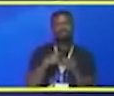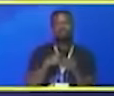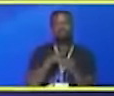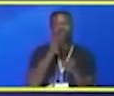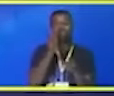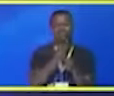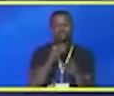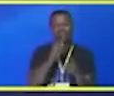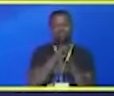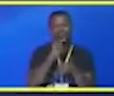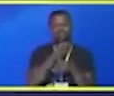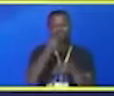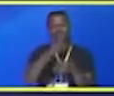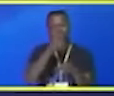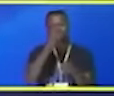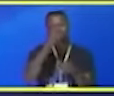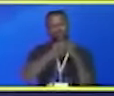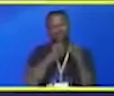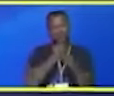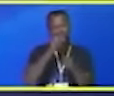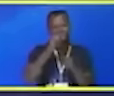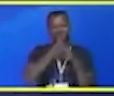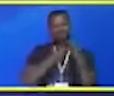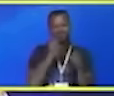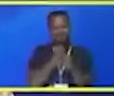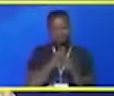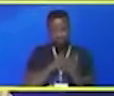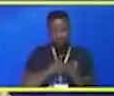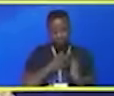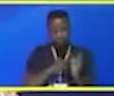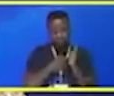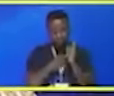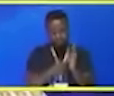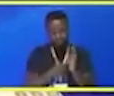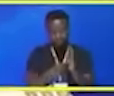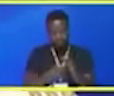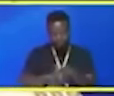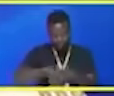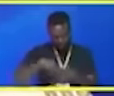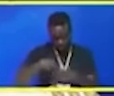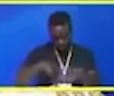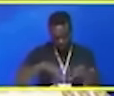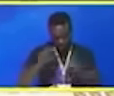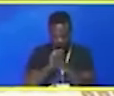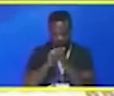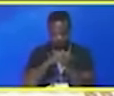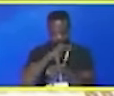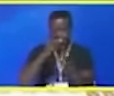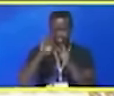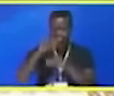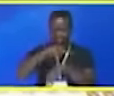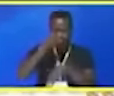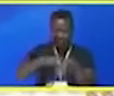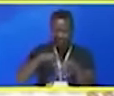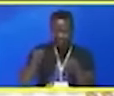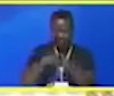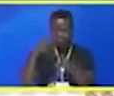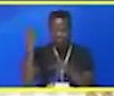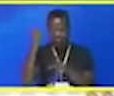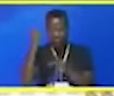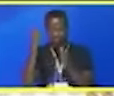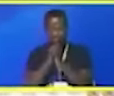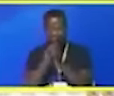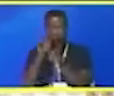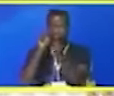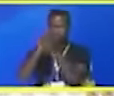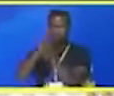been in ministry 10 years. No. Show me the outworkings of the nature of God as a testimony that you